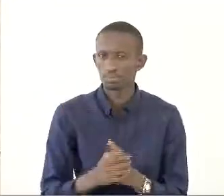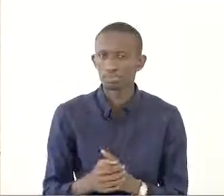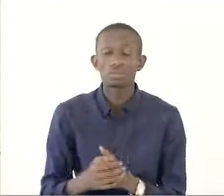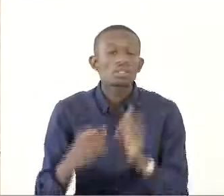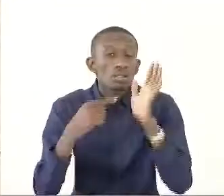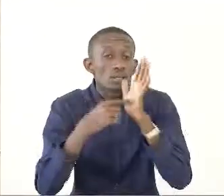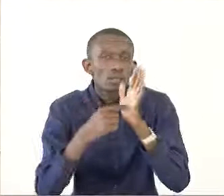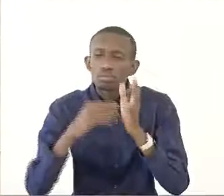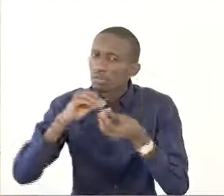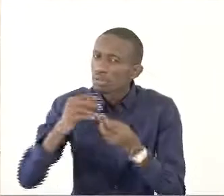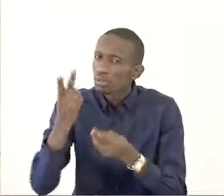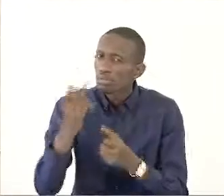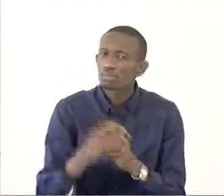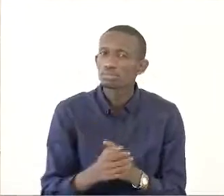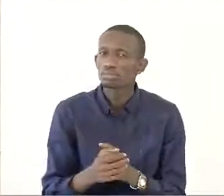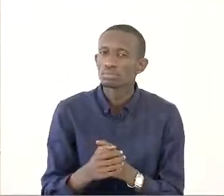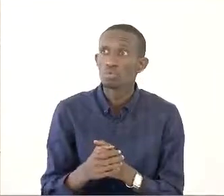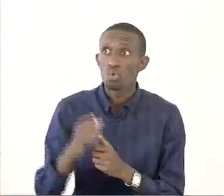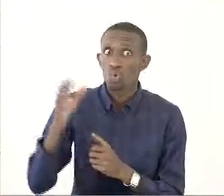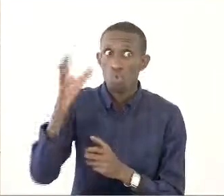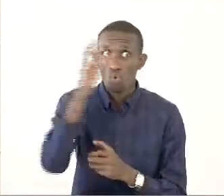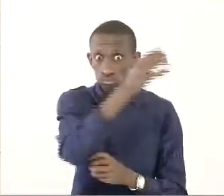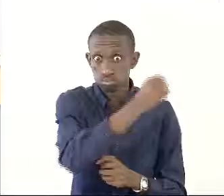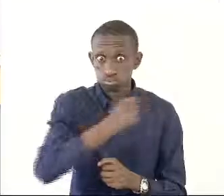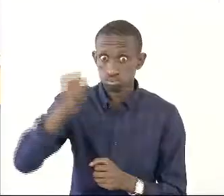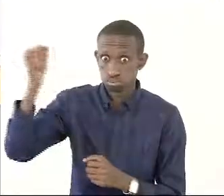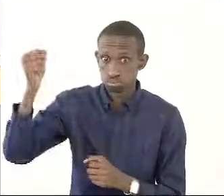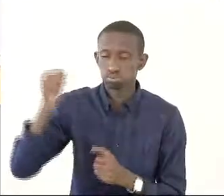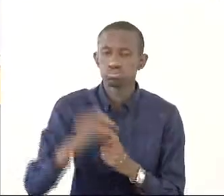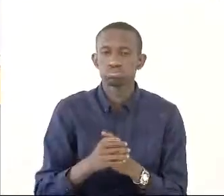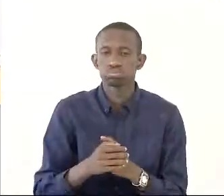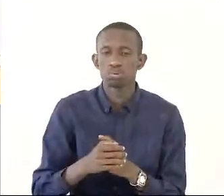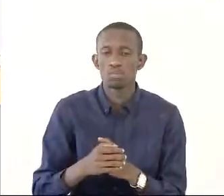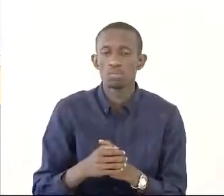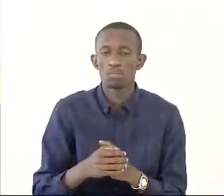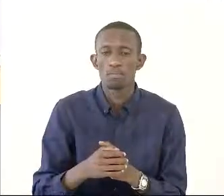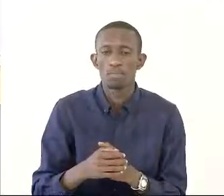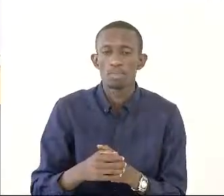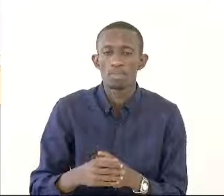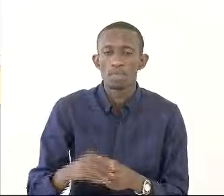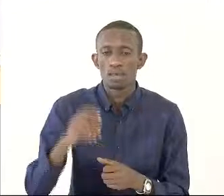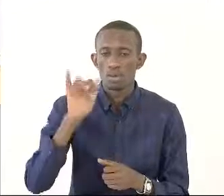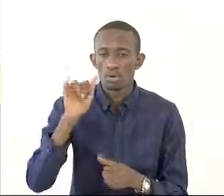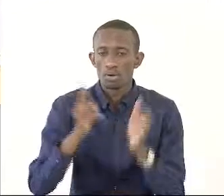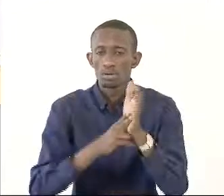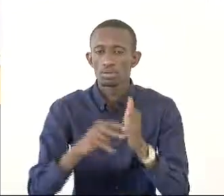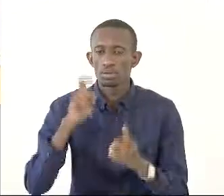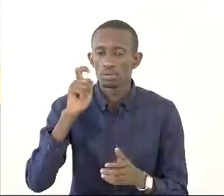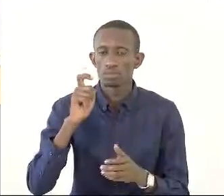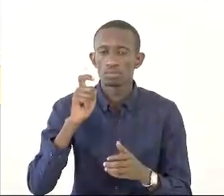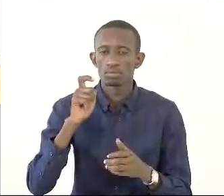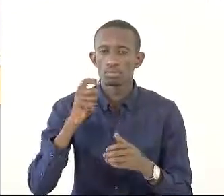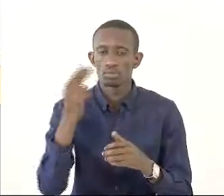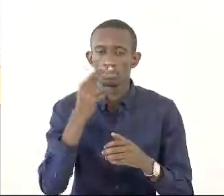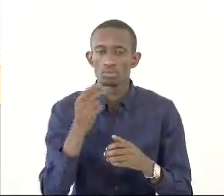number 2 is to plot the graph of y equals x squared minus 3x plus 2